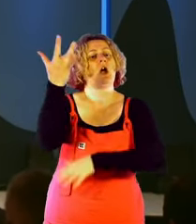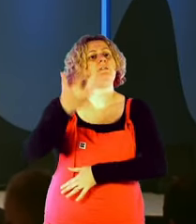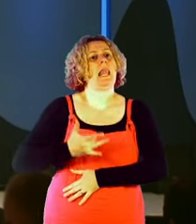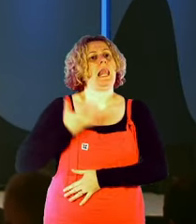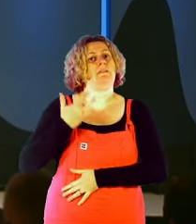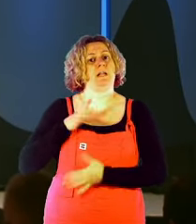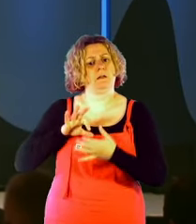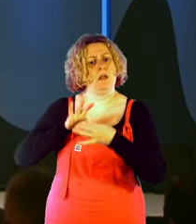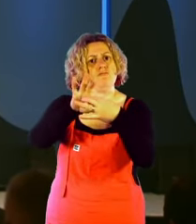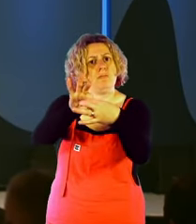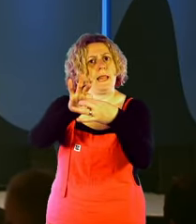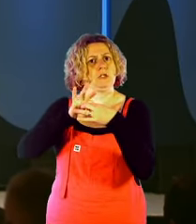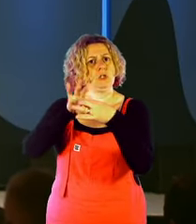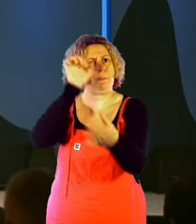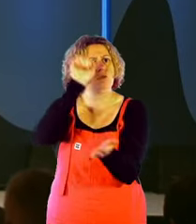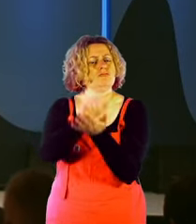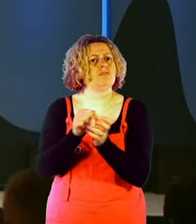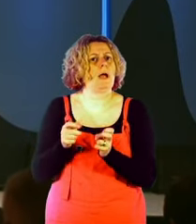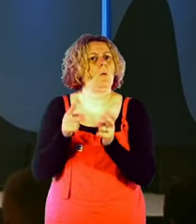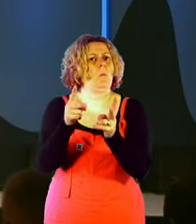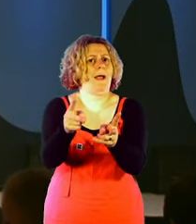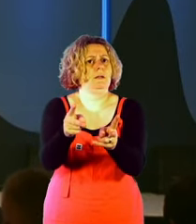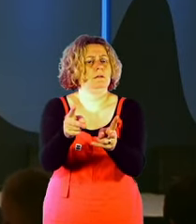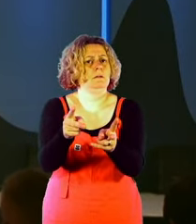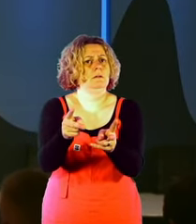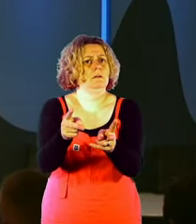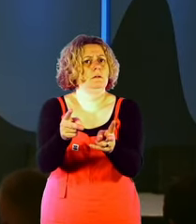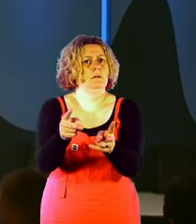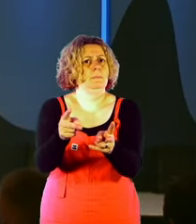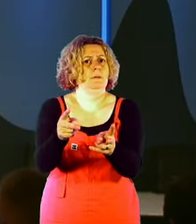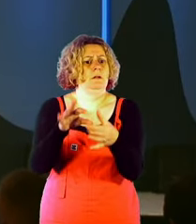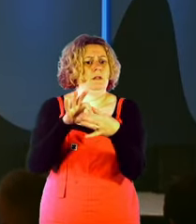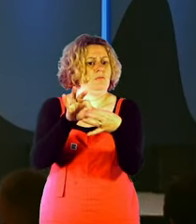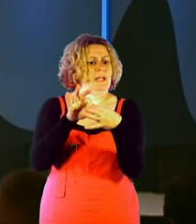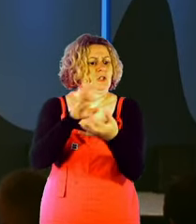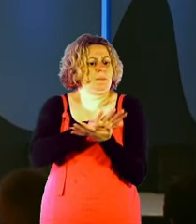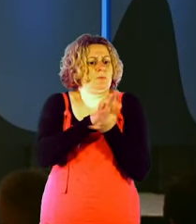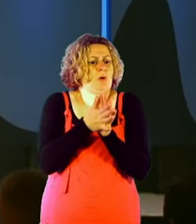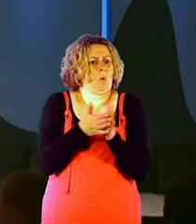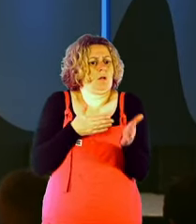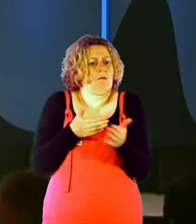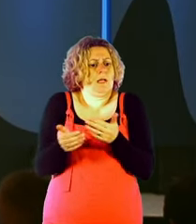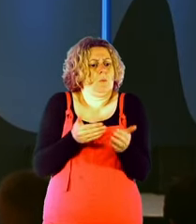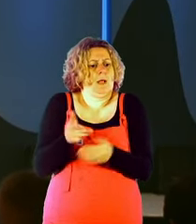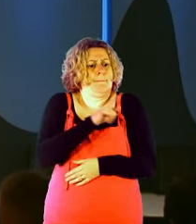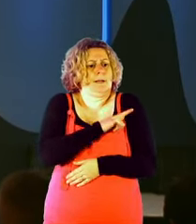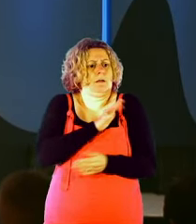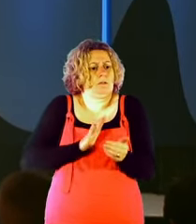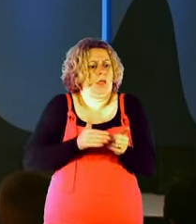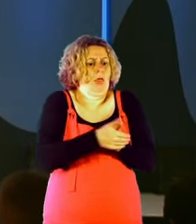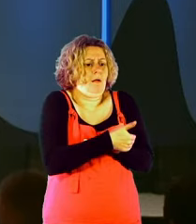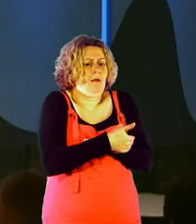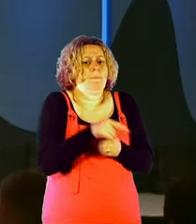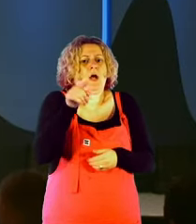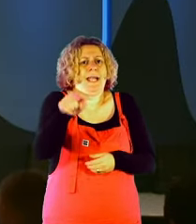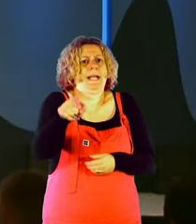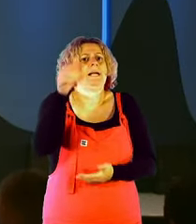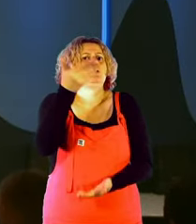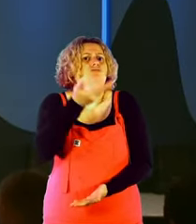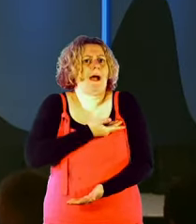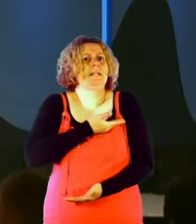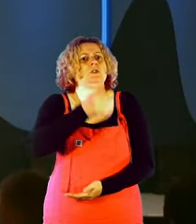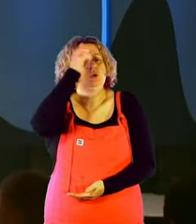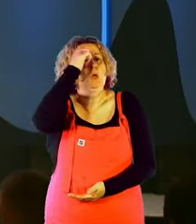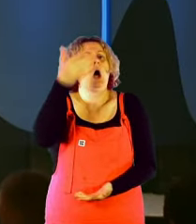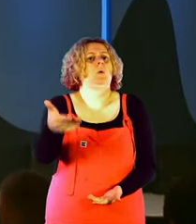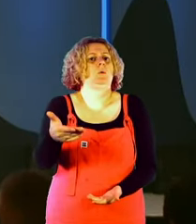relationship, trying to mend. The relationship is already broken. It can't be mended unless he knows it's broken as well. So, yeah,